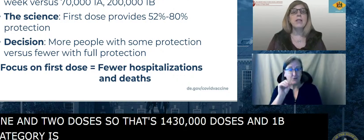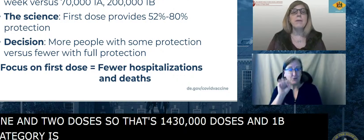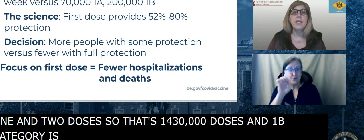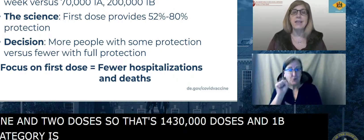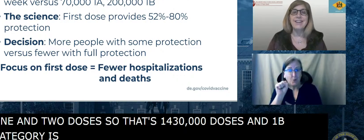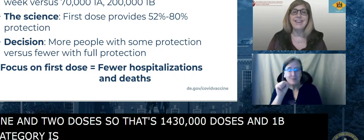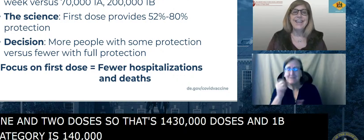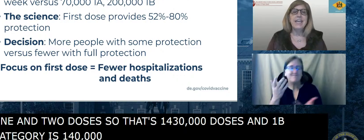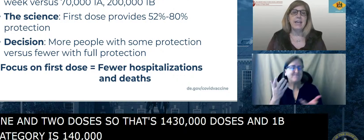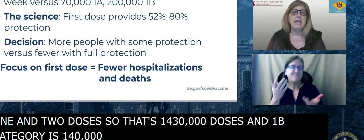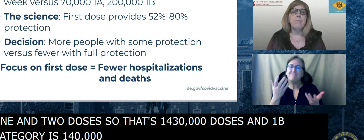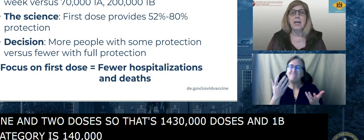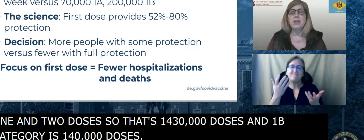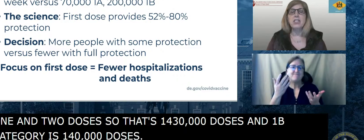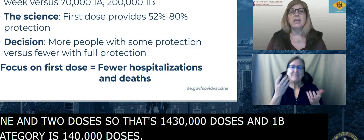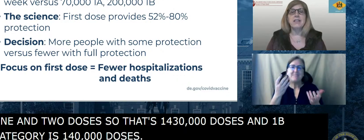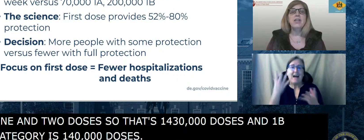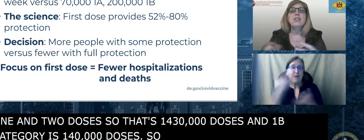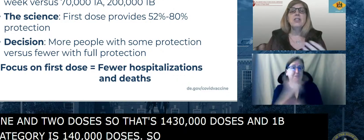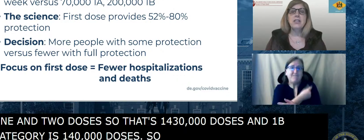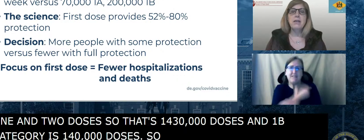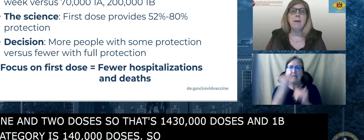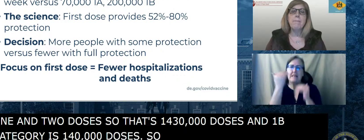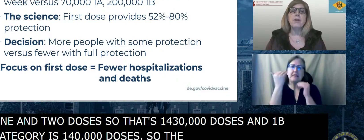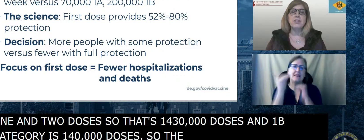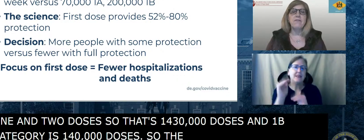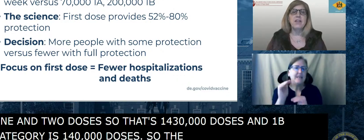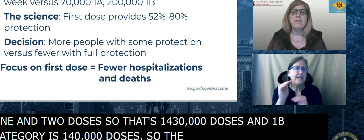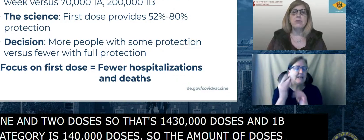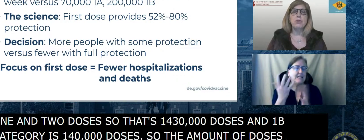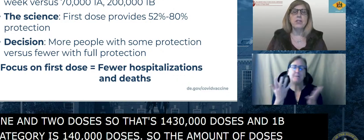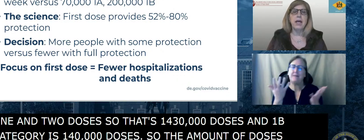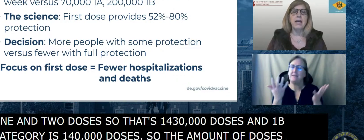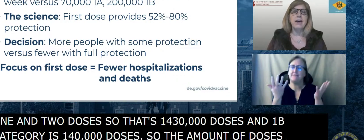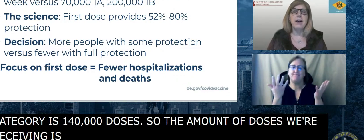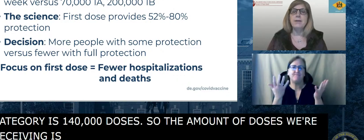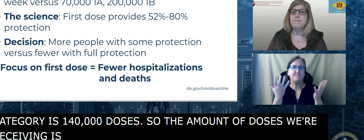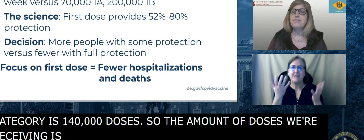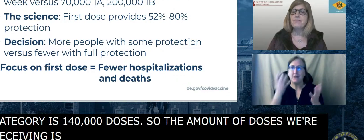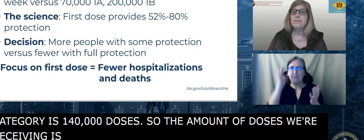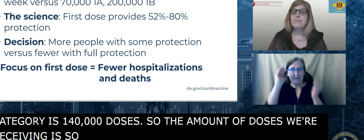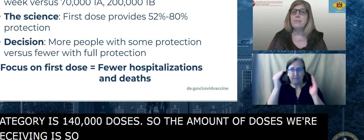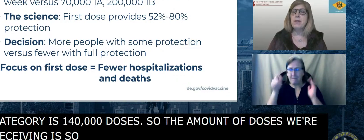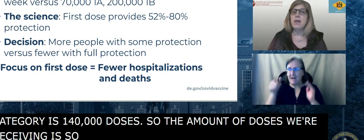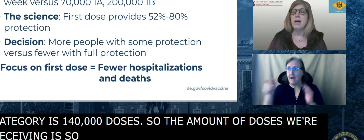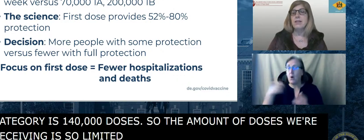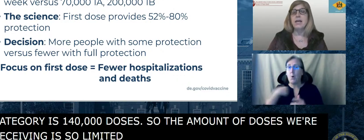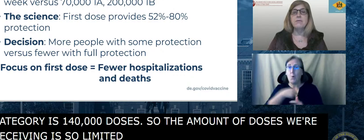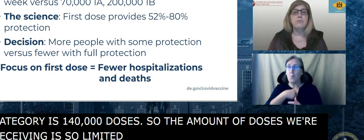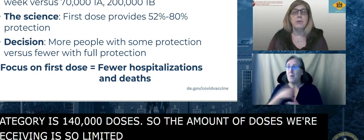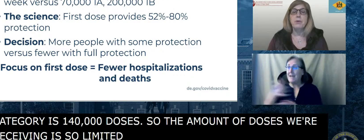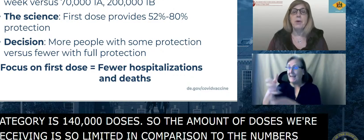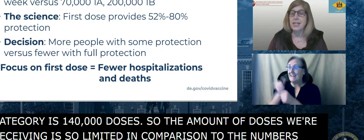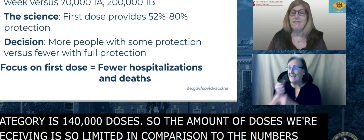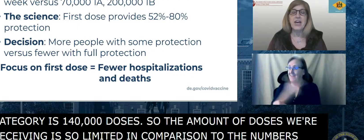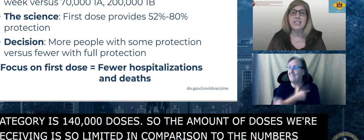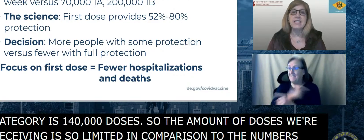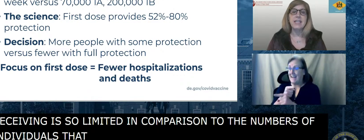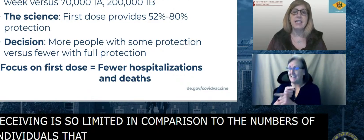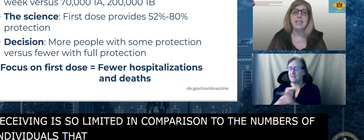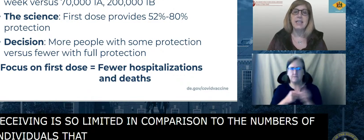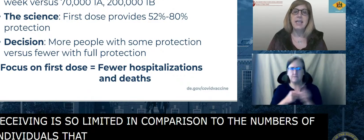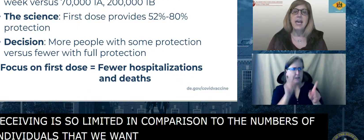so limited in comparison to the numbers of individuals that that we want to